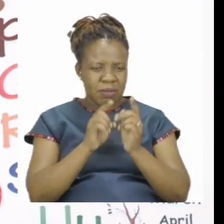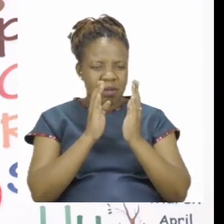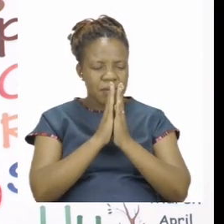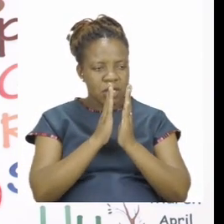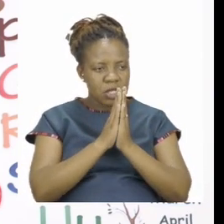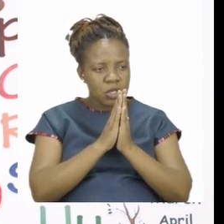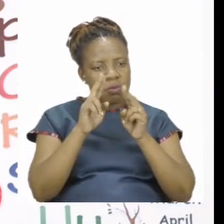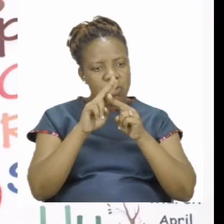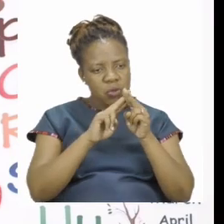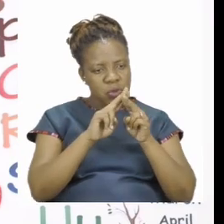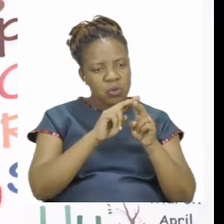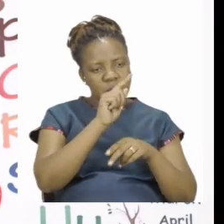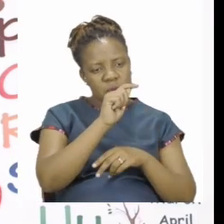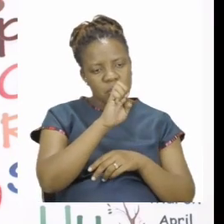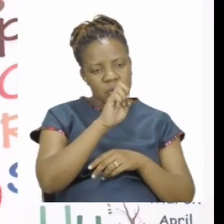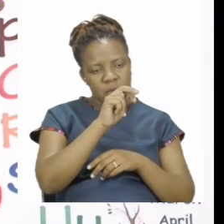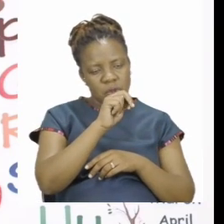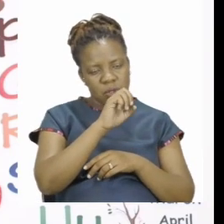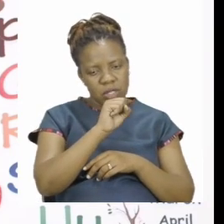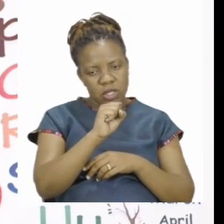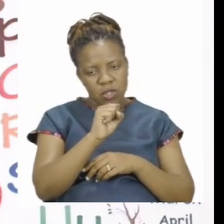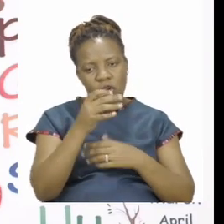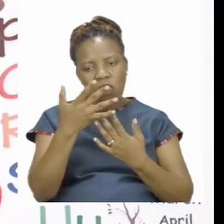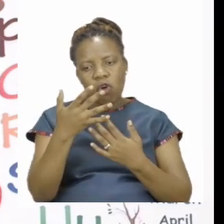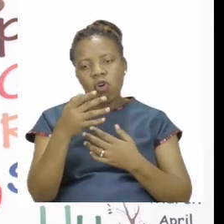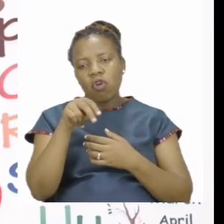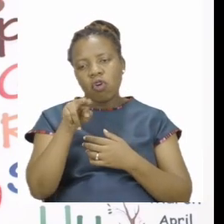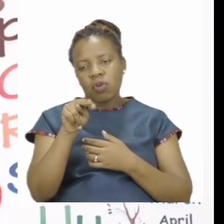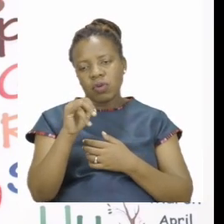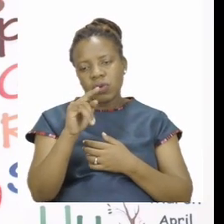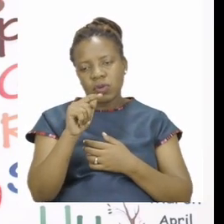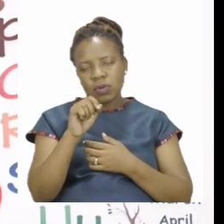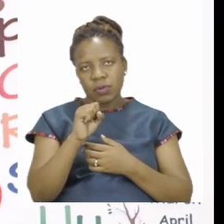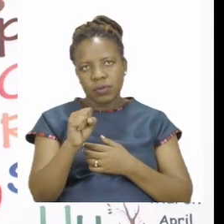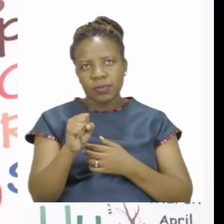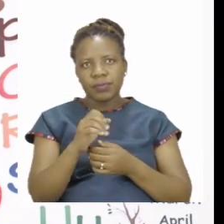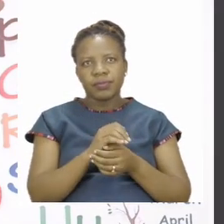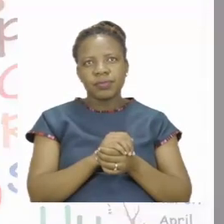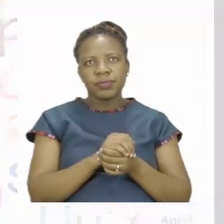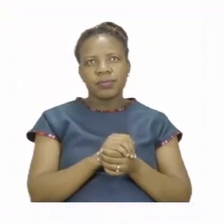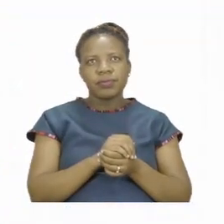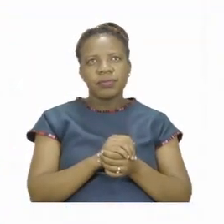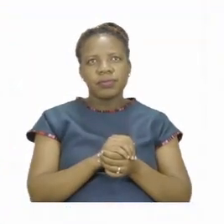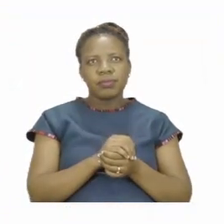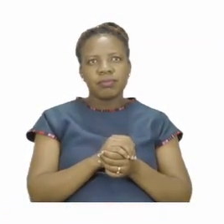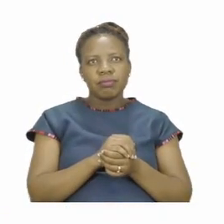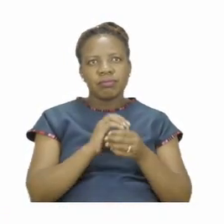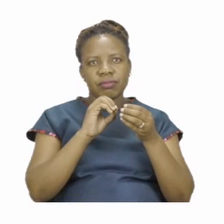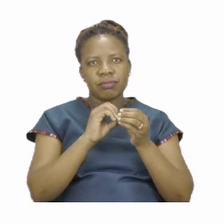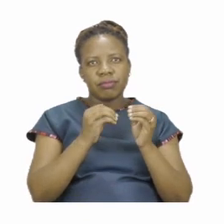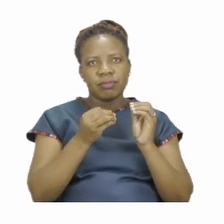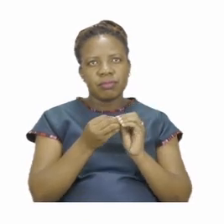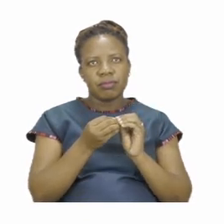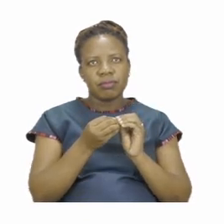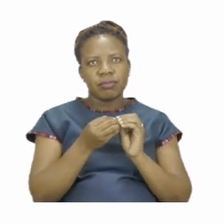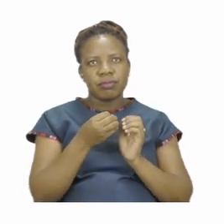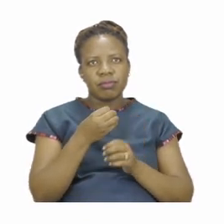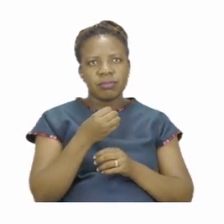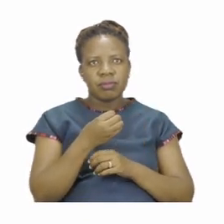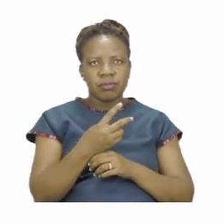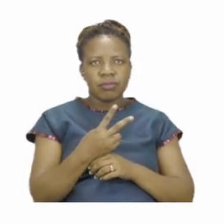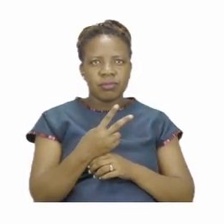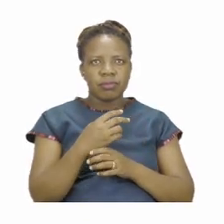units. When you're done with that one, you can move on to the next part, number 2, where we actually have to